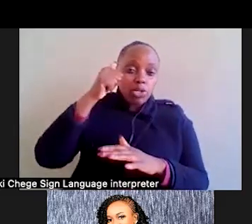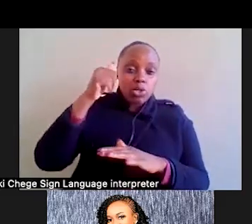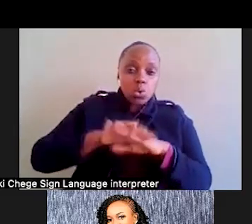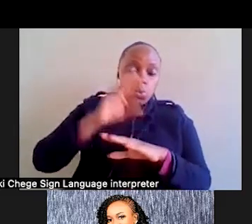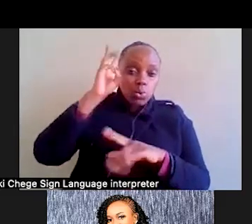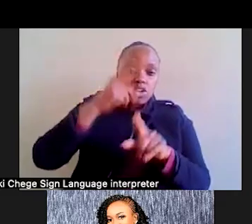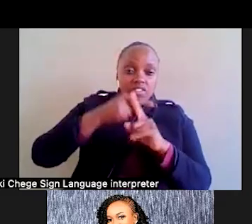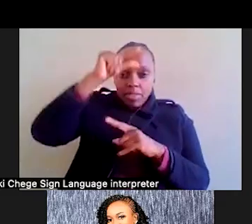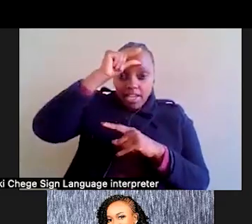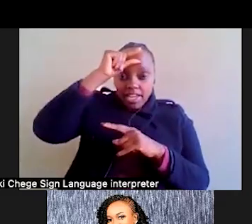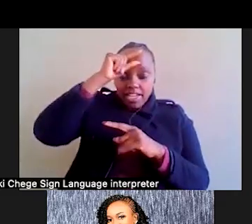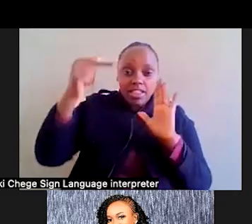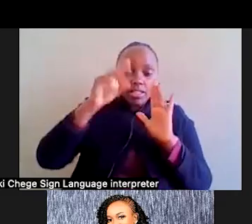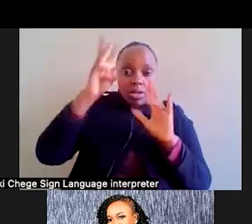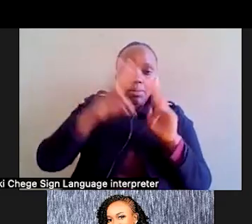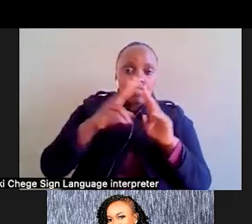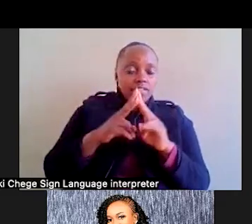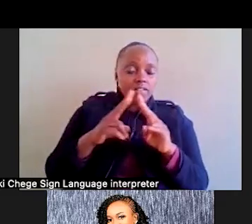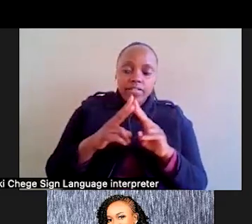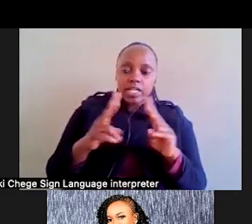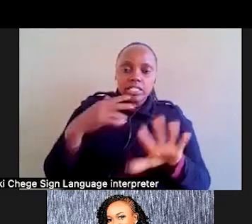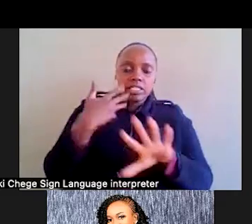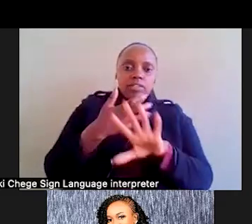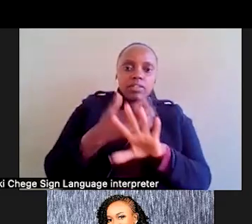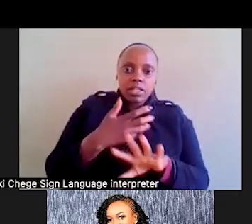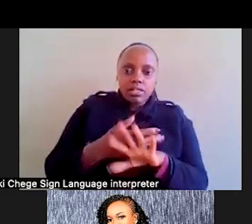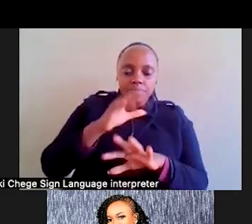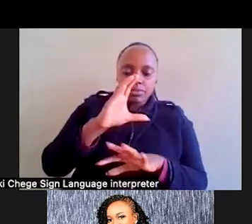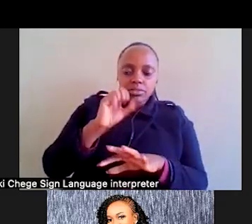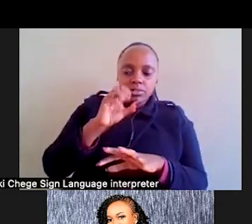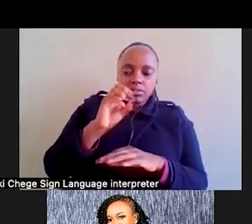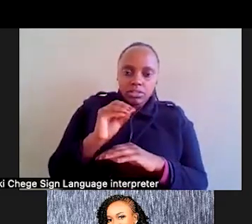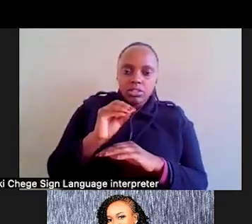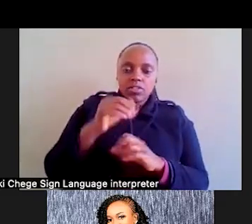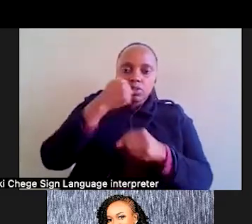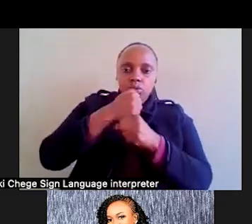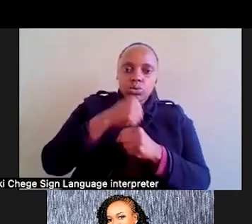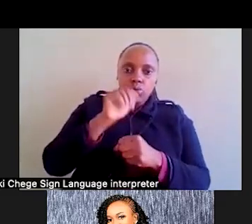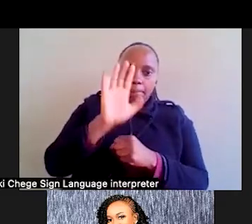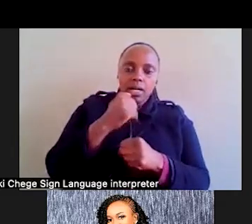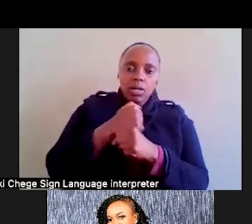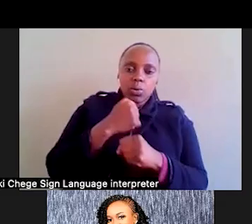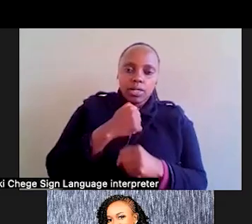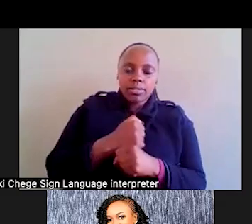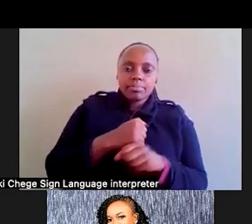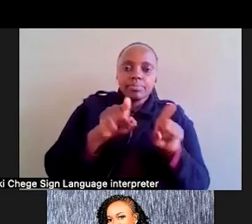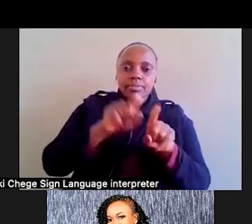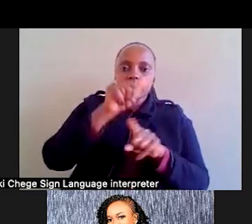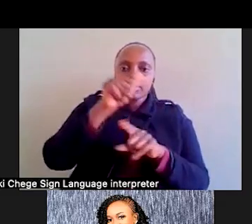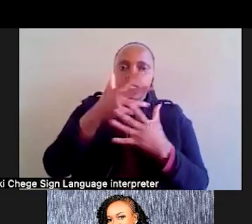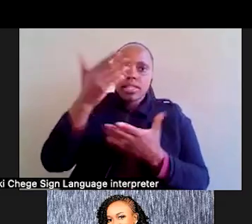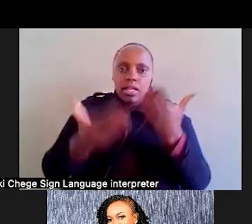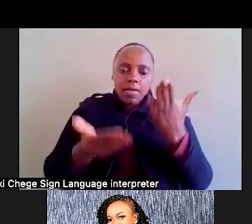government, it's going to be very, very difficult for the CSOs to do their work. The other thing